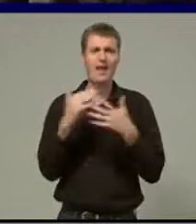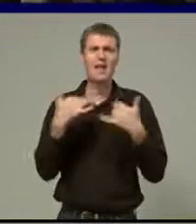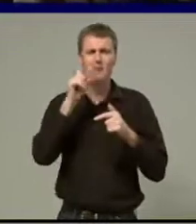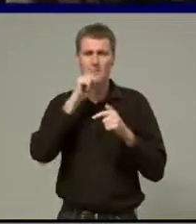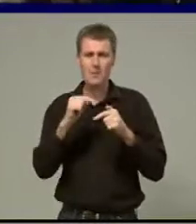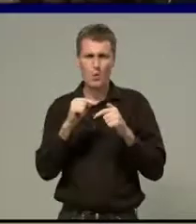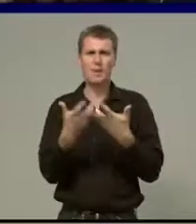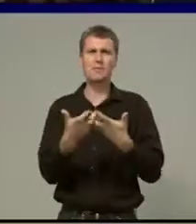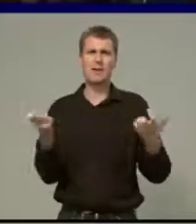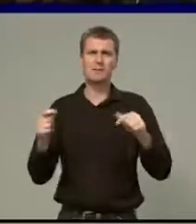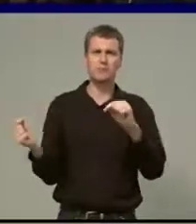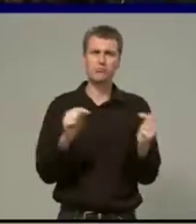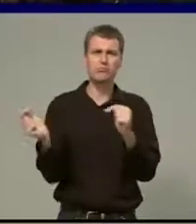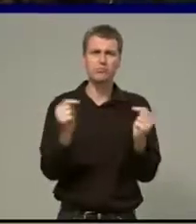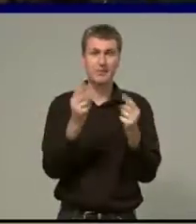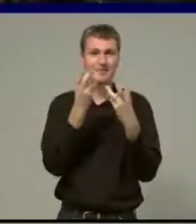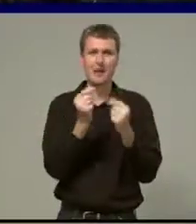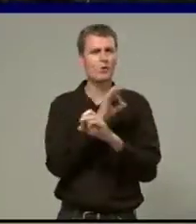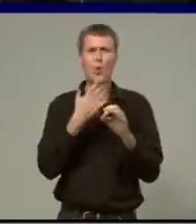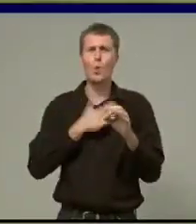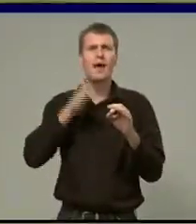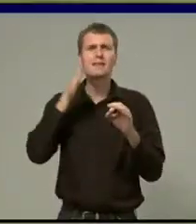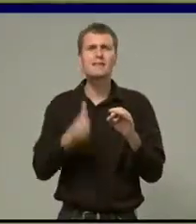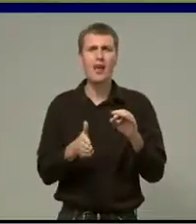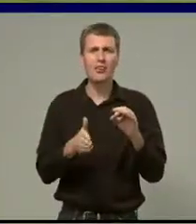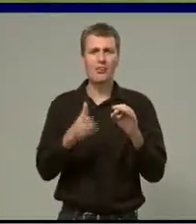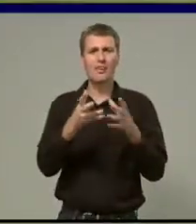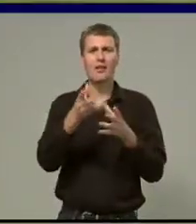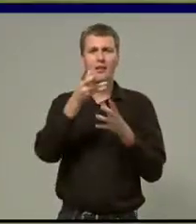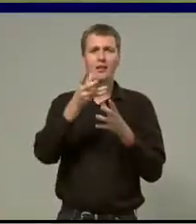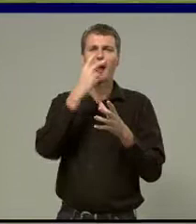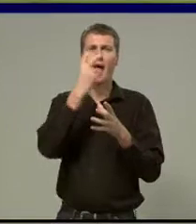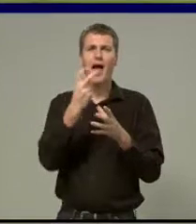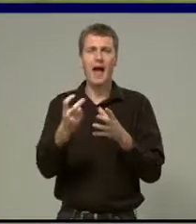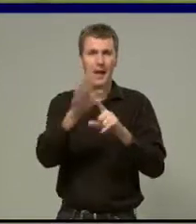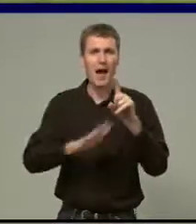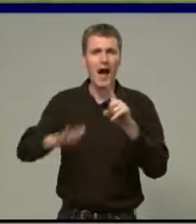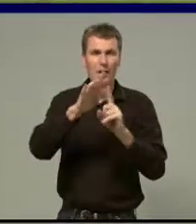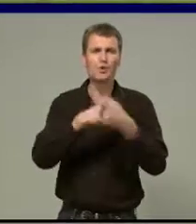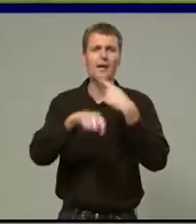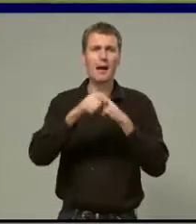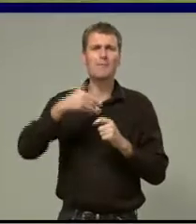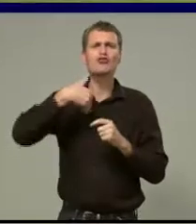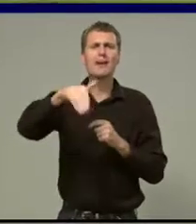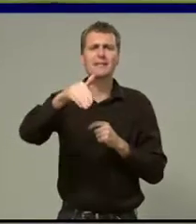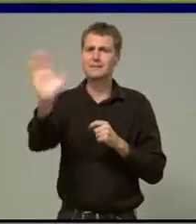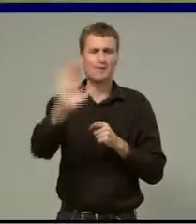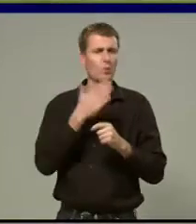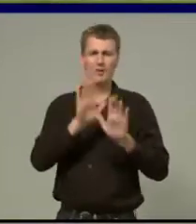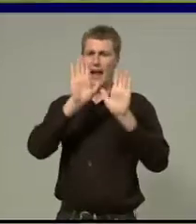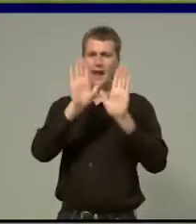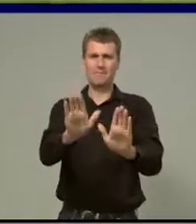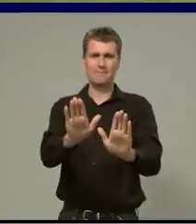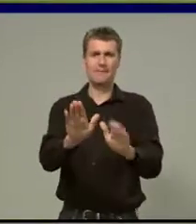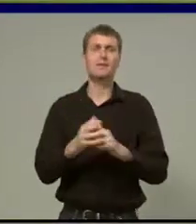Cantabrians, many not wanting South Hagley Park to become a commercial cricket ground, instead wanting it left untouched. The Save Hagley